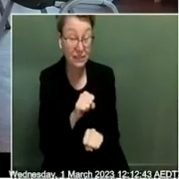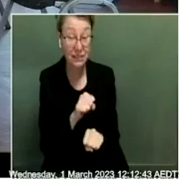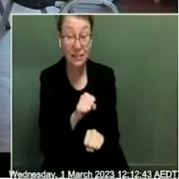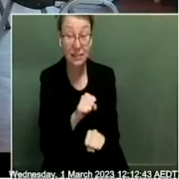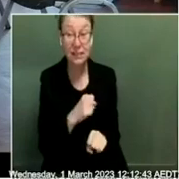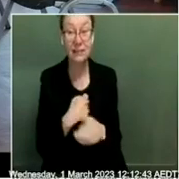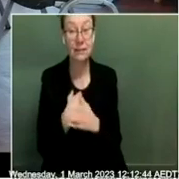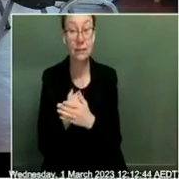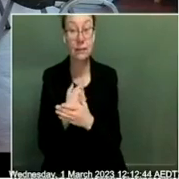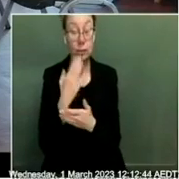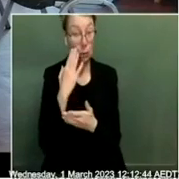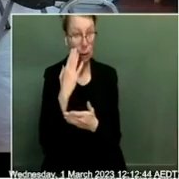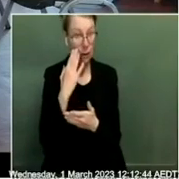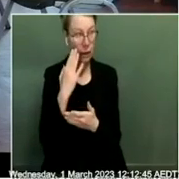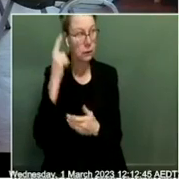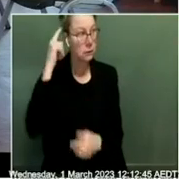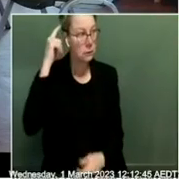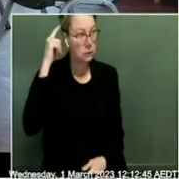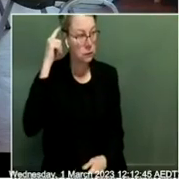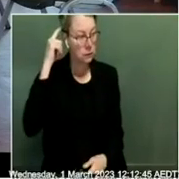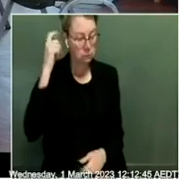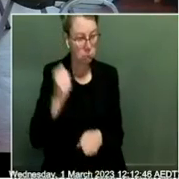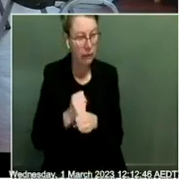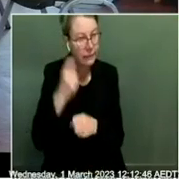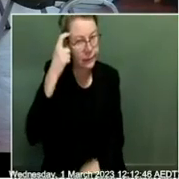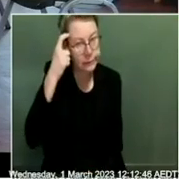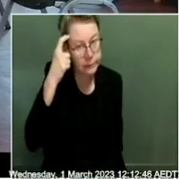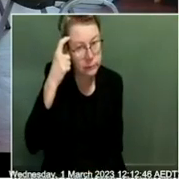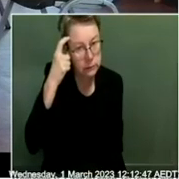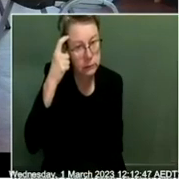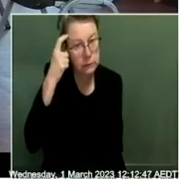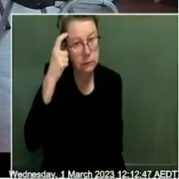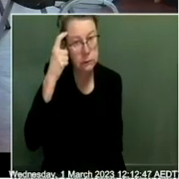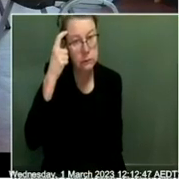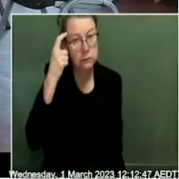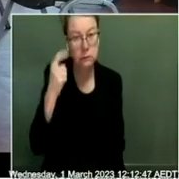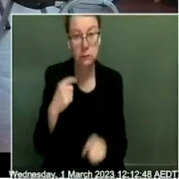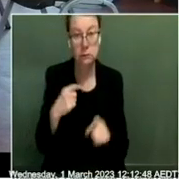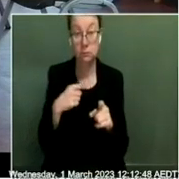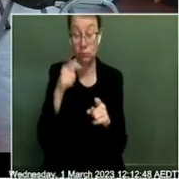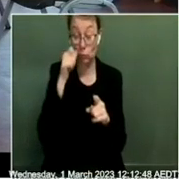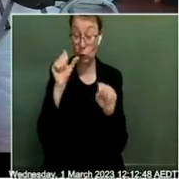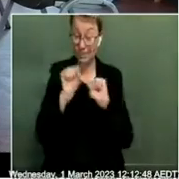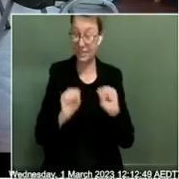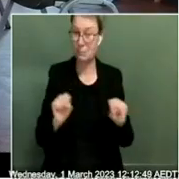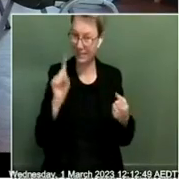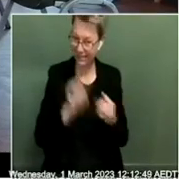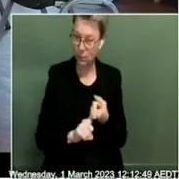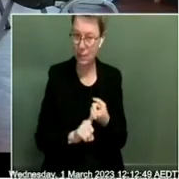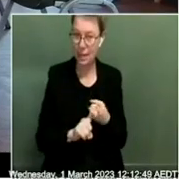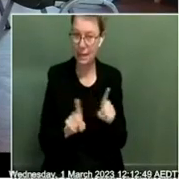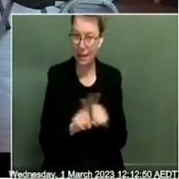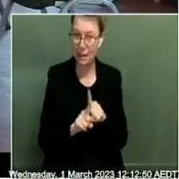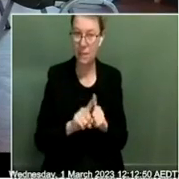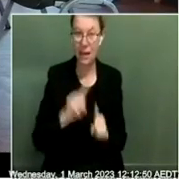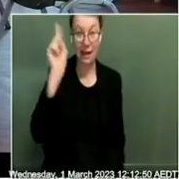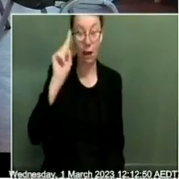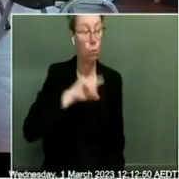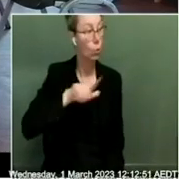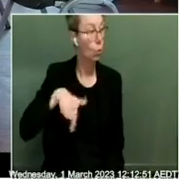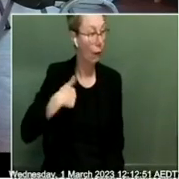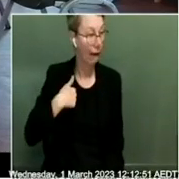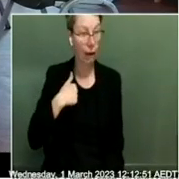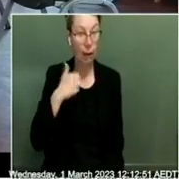Those fears. And that system still operates because it's who we are as blackfellas, you know. It's still that